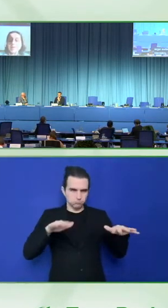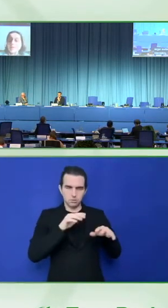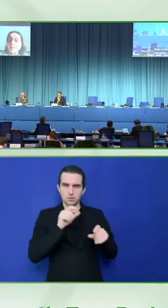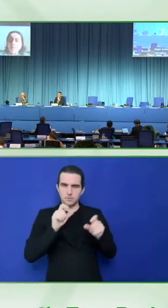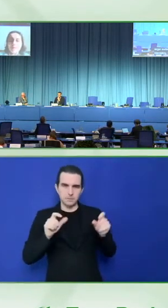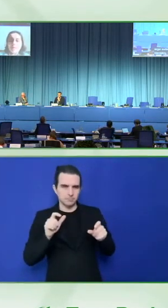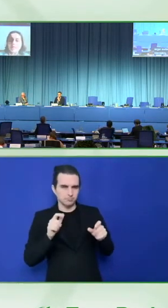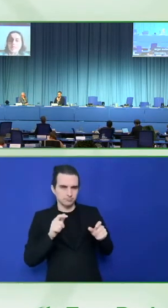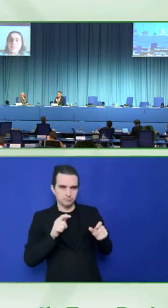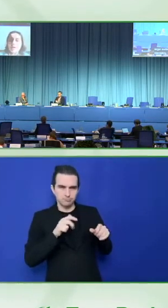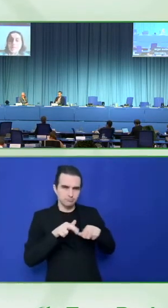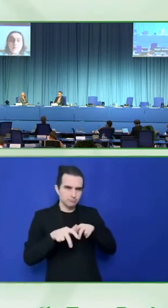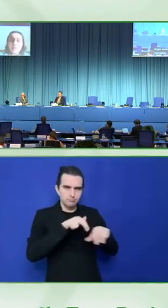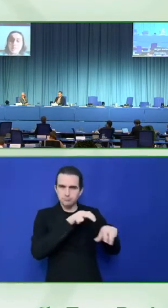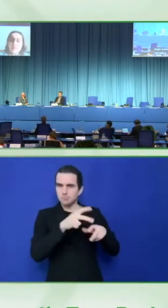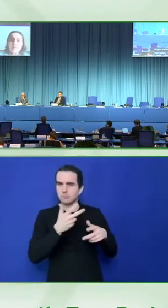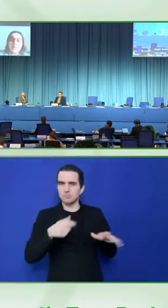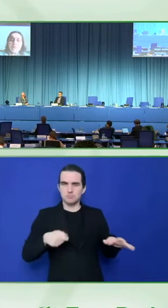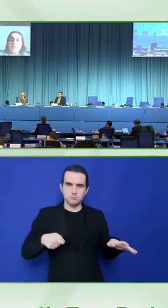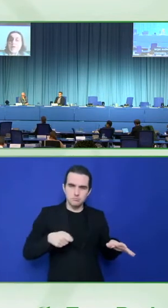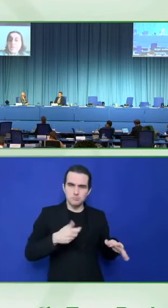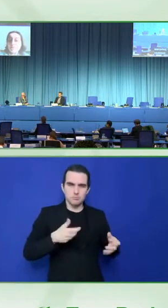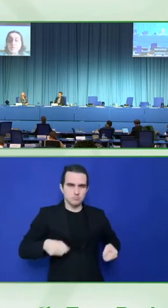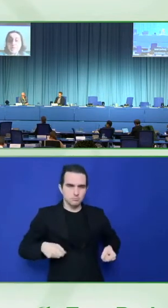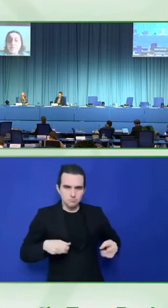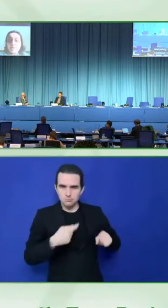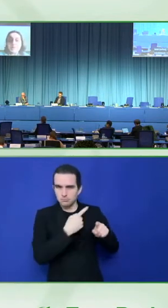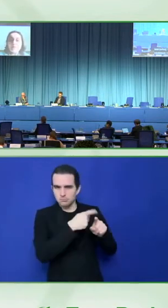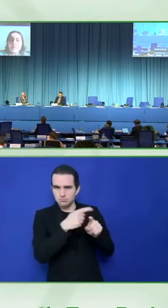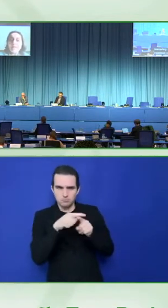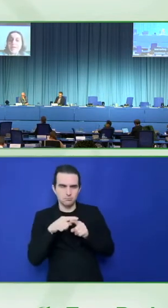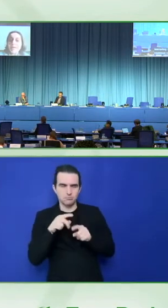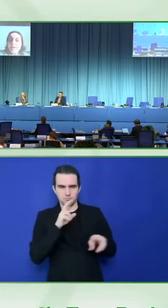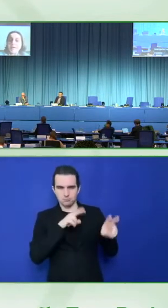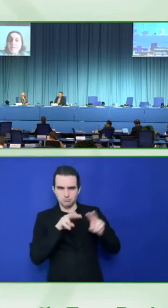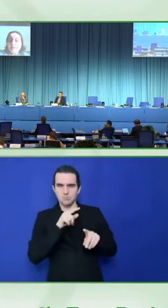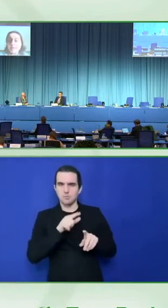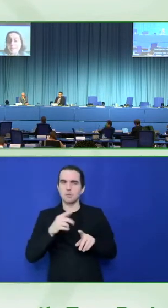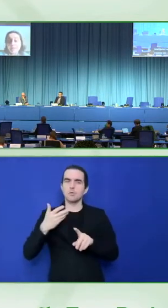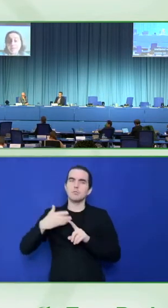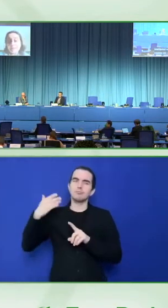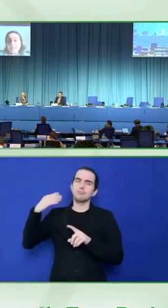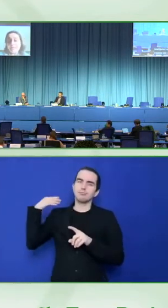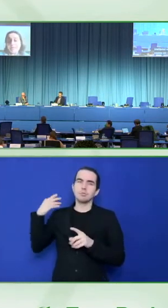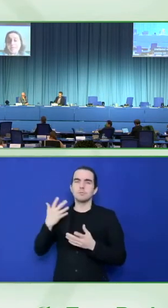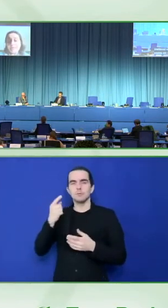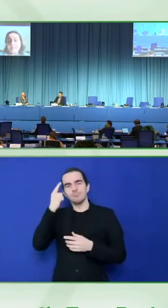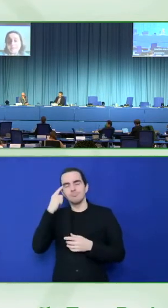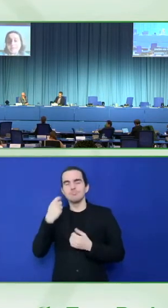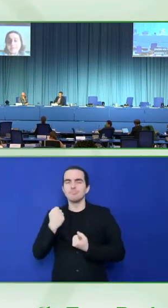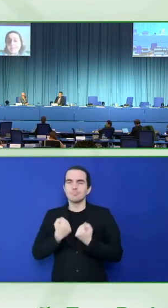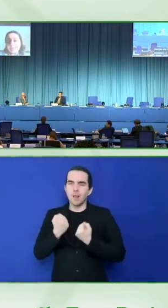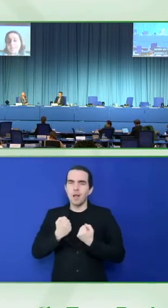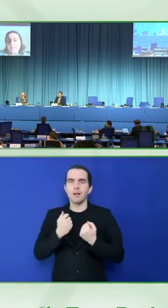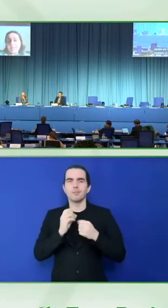about very nuances of how people would pay for it, how will you read something. And I think, again,